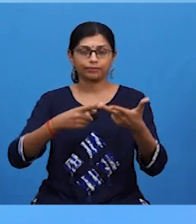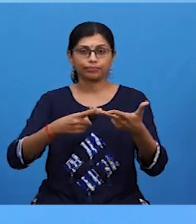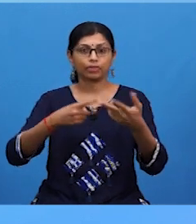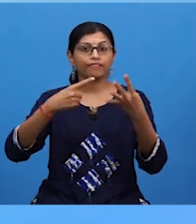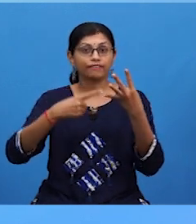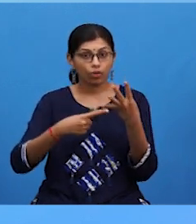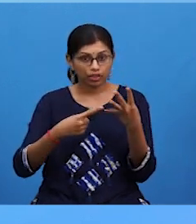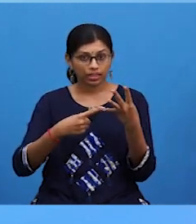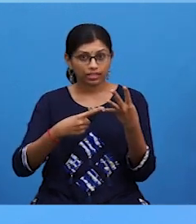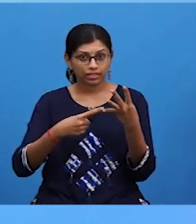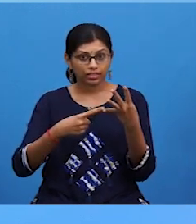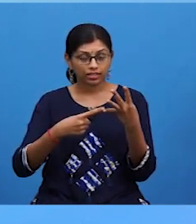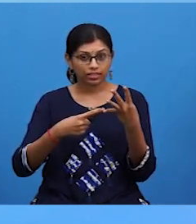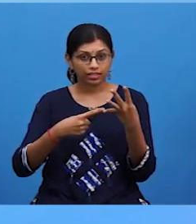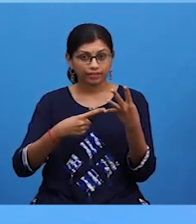fourth,